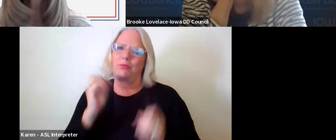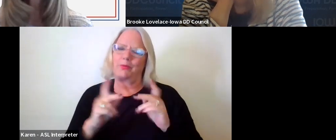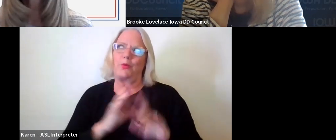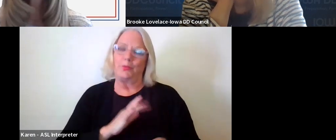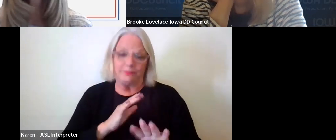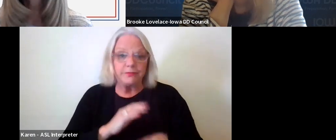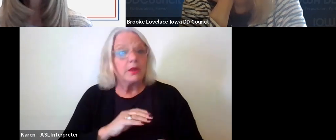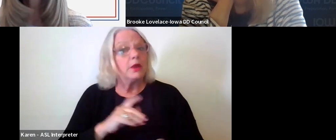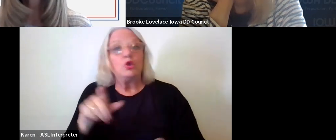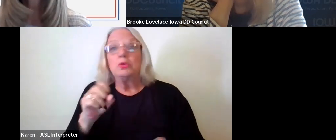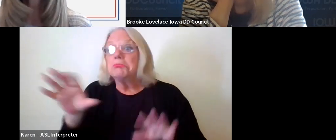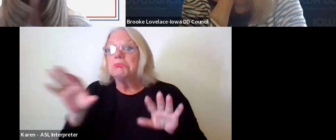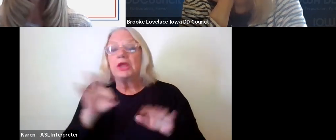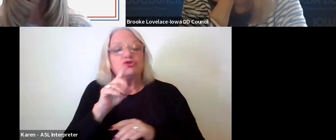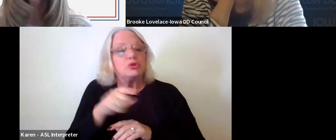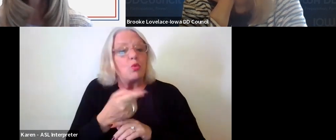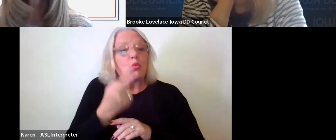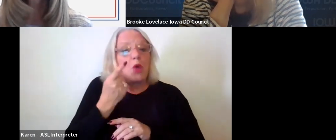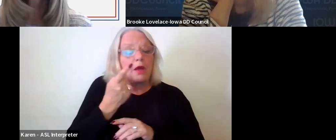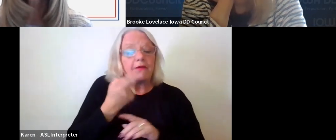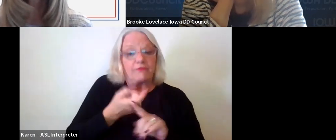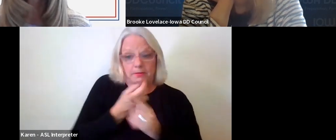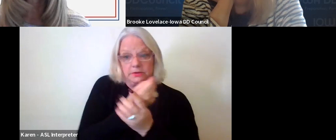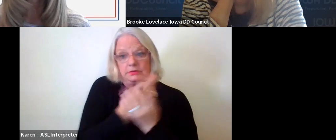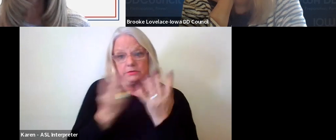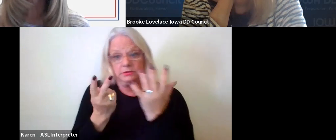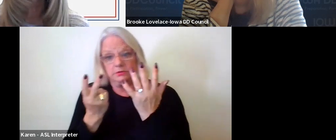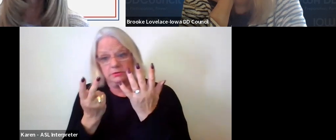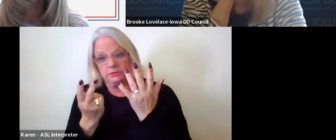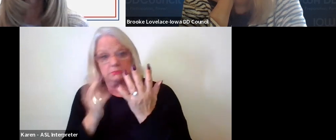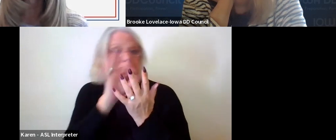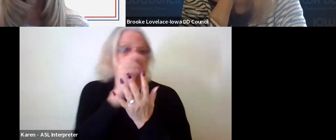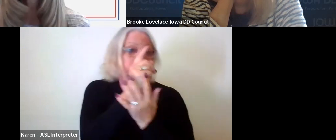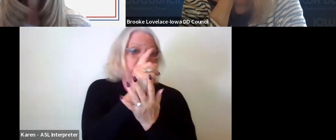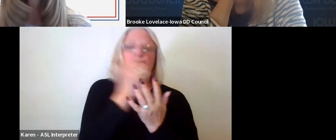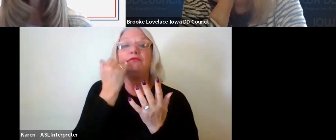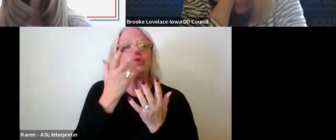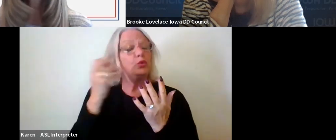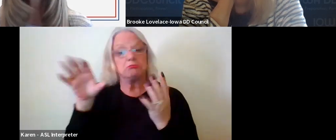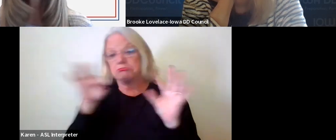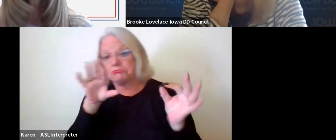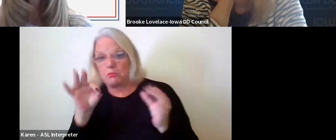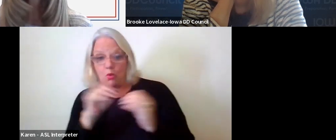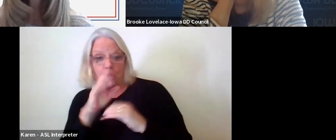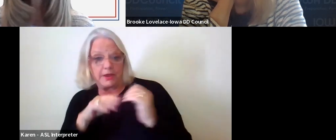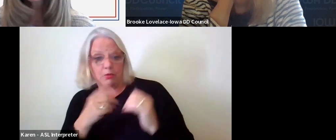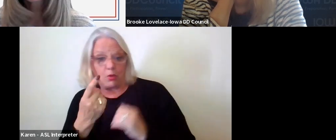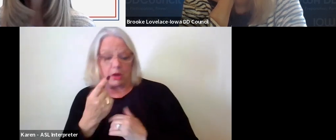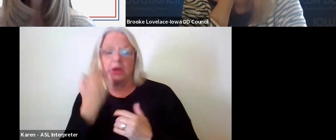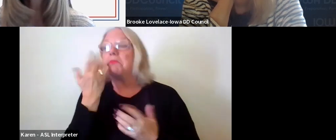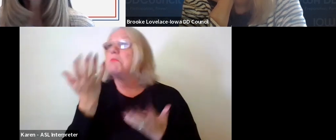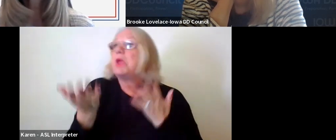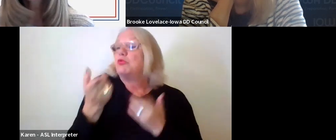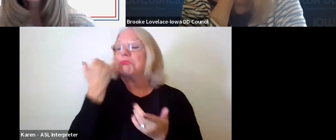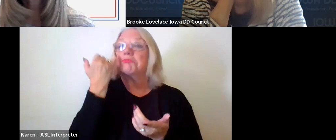single option or a blend up to 7. So if you want to have a checking account, so you have access to the money a little quicker, yet you